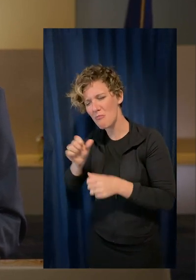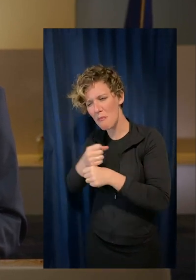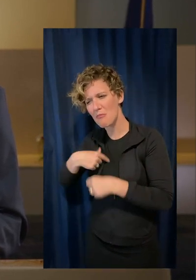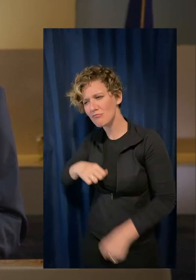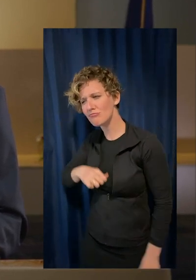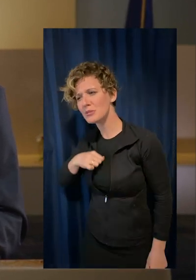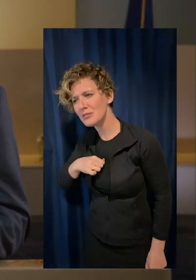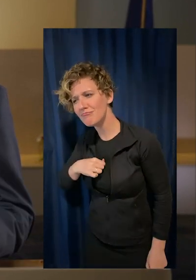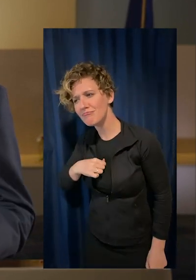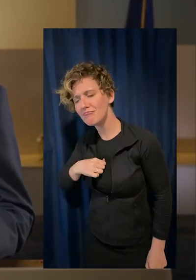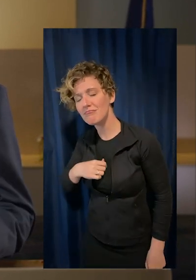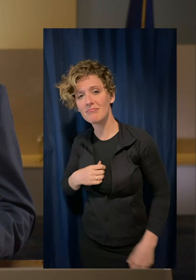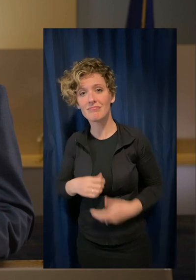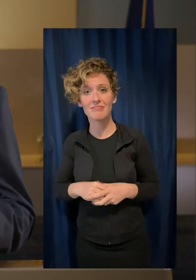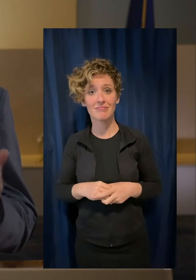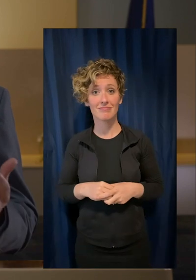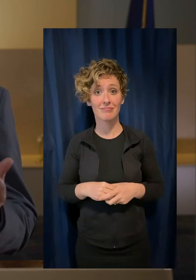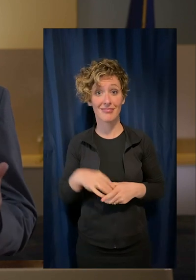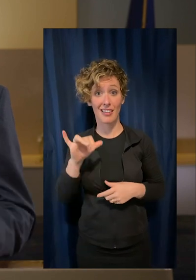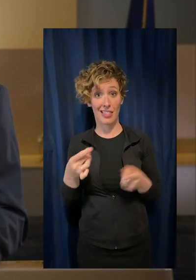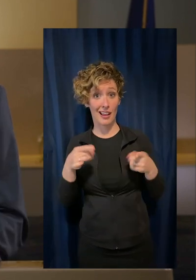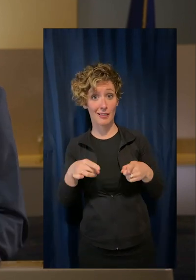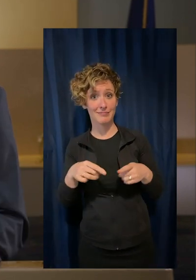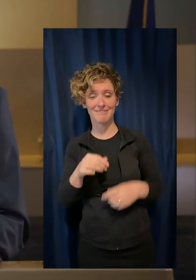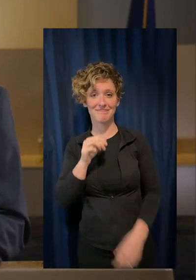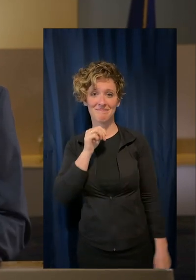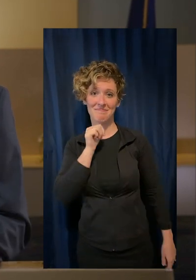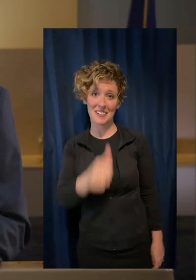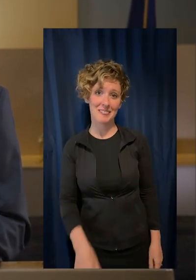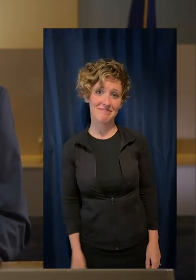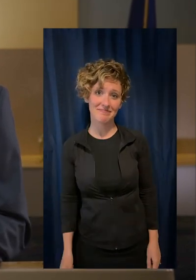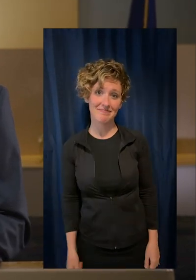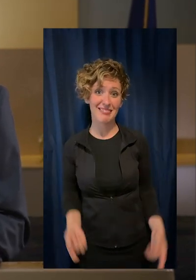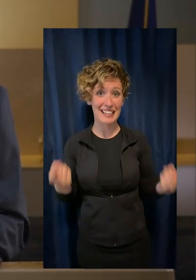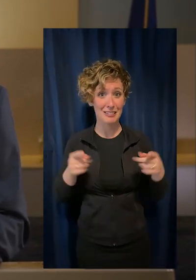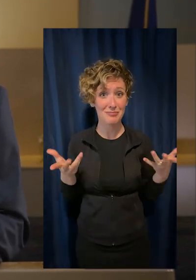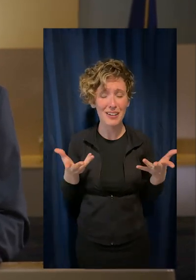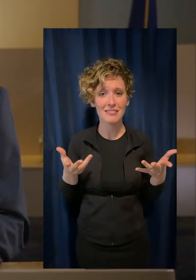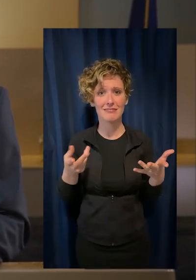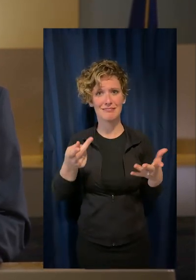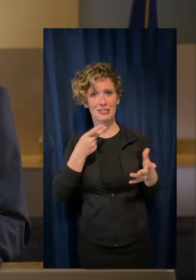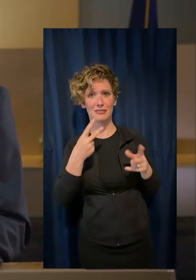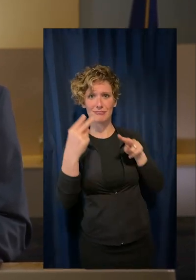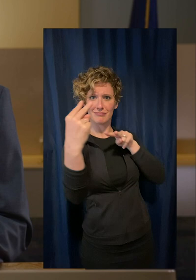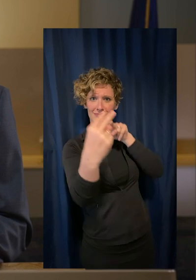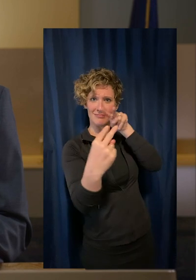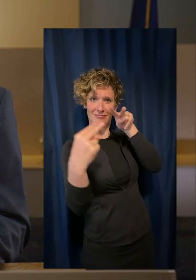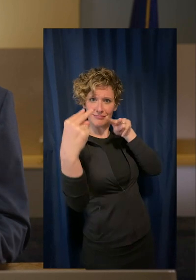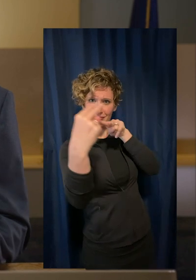stage. Instead, we find ourselves making eye contact through cyberspace, perhaps while staring at your smart